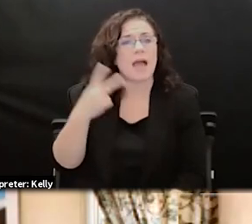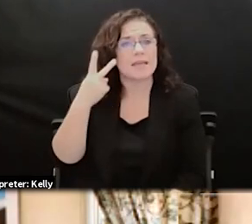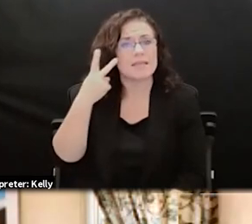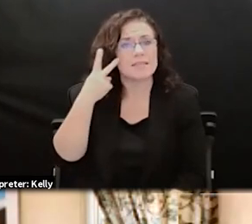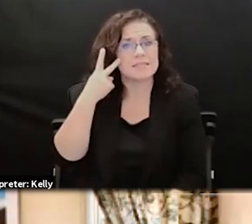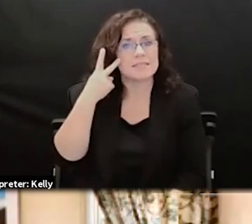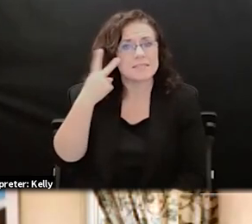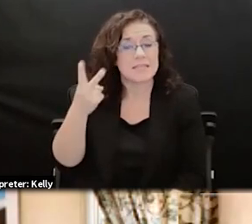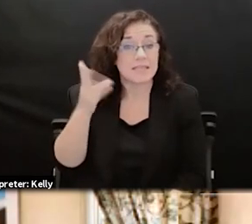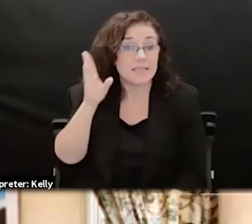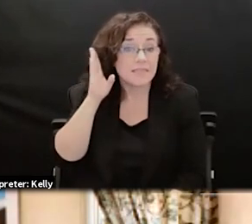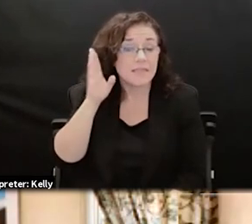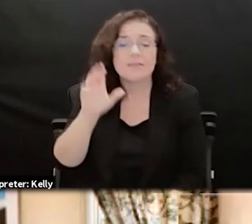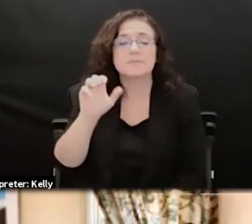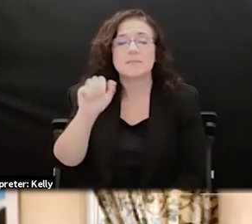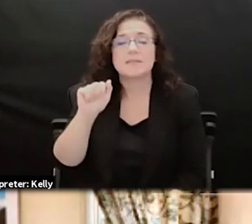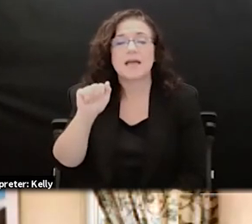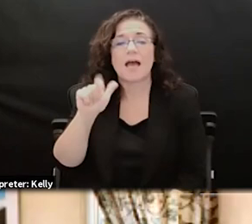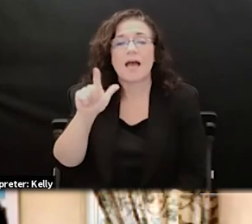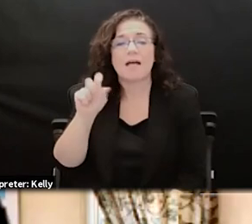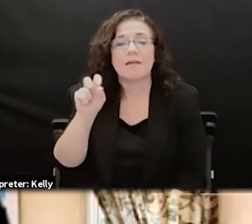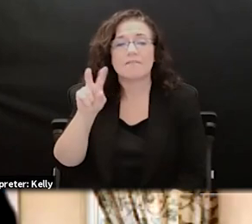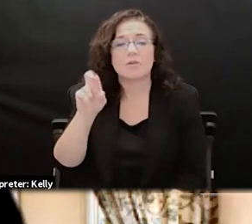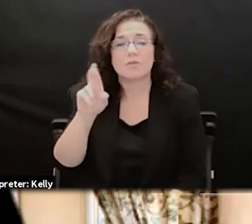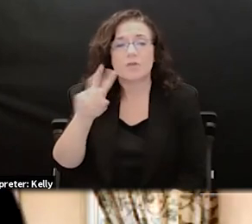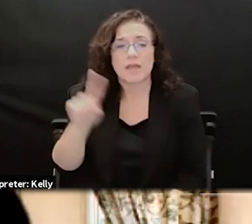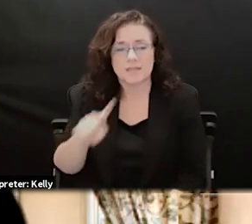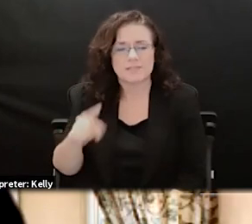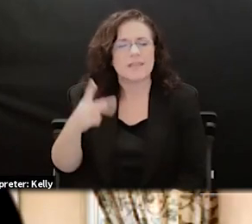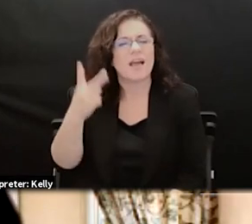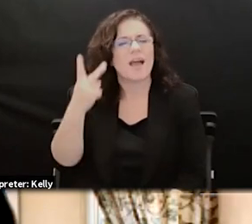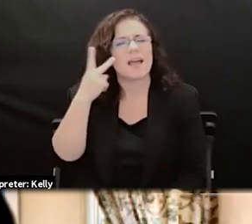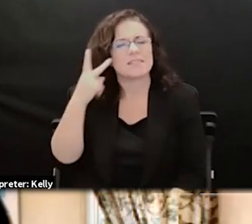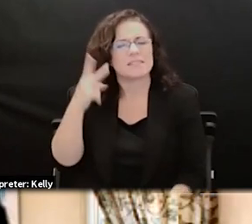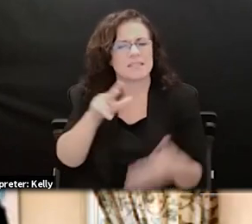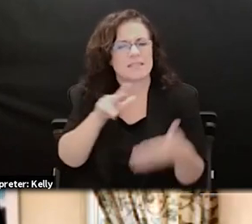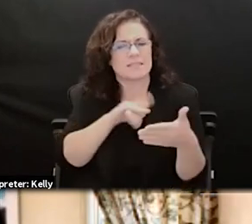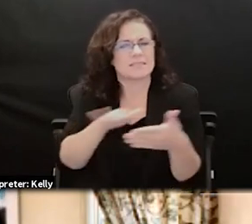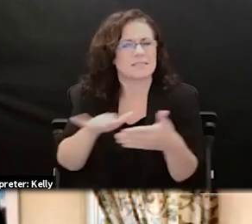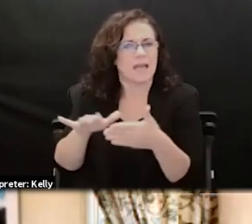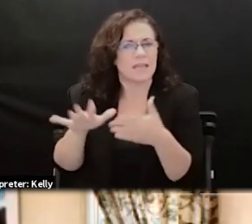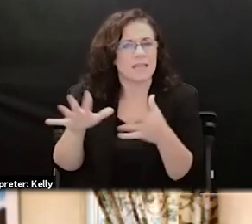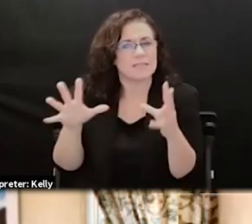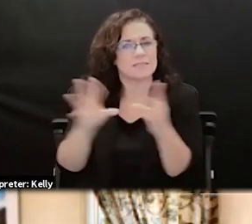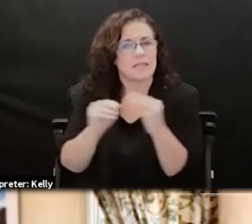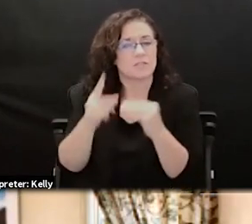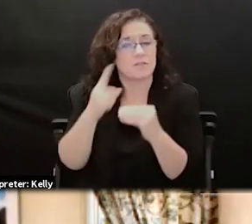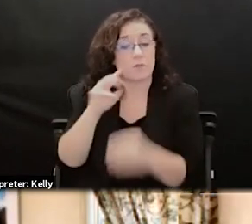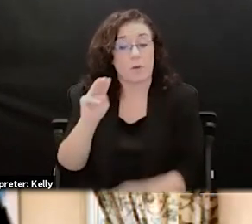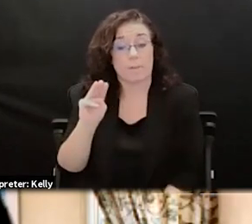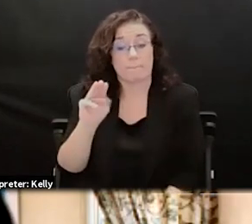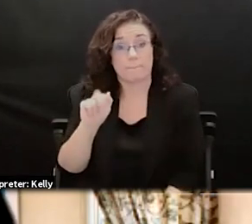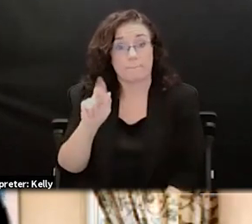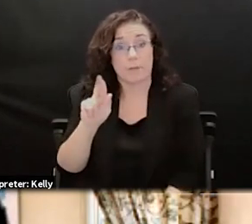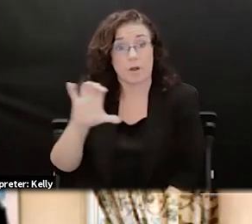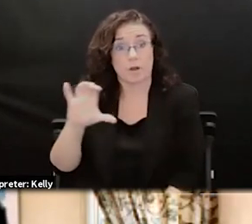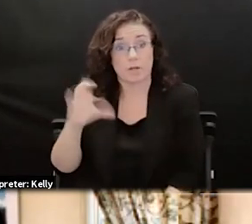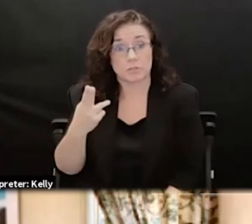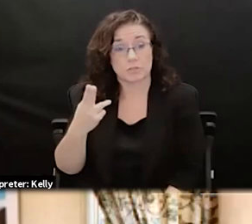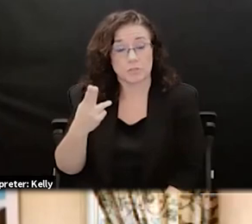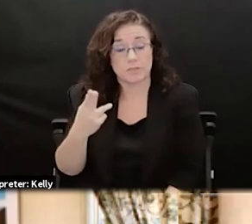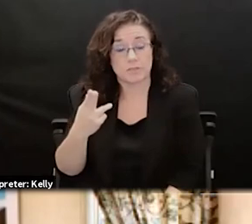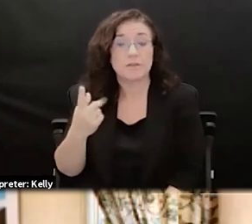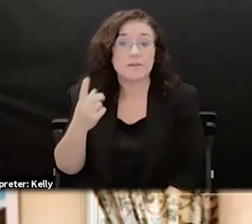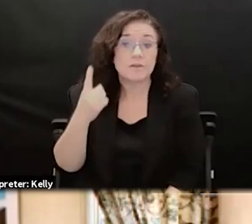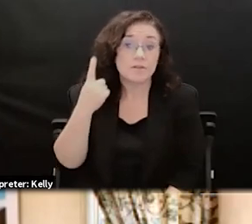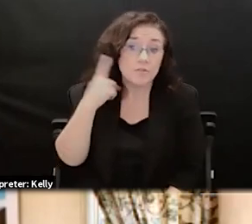we have our study session in march and um i'm thinking to make our study session as efficient as possible